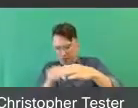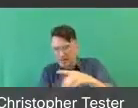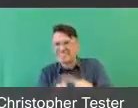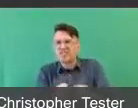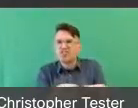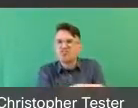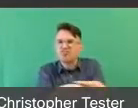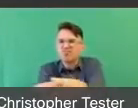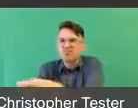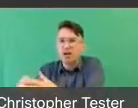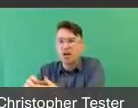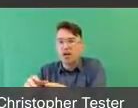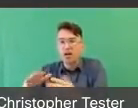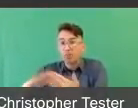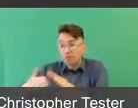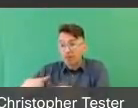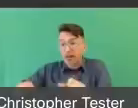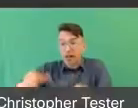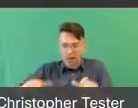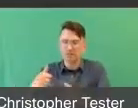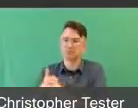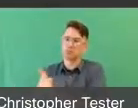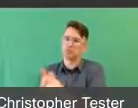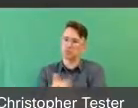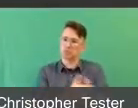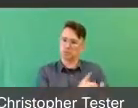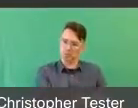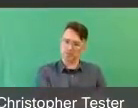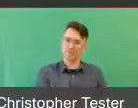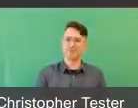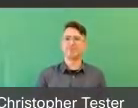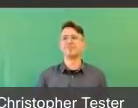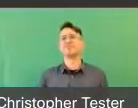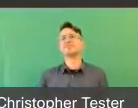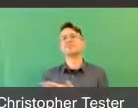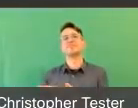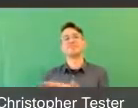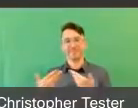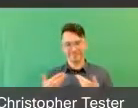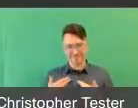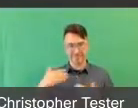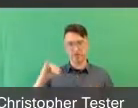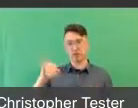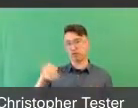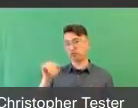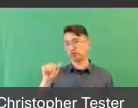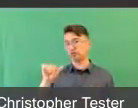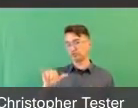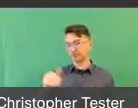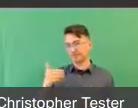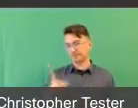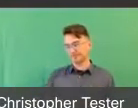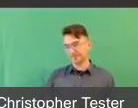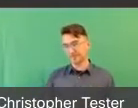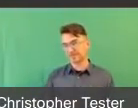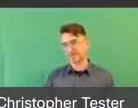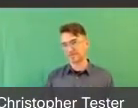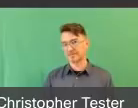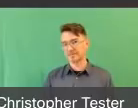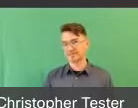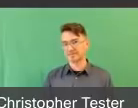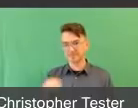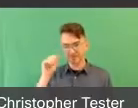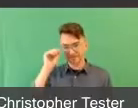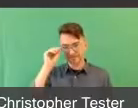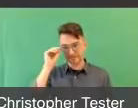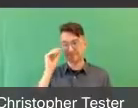Thank you, Your Majesty. Thank you, Zukun and Justin. I would now like to ask the Secretary General and Her Majesty the Queen to share with us their